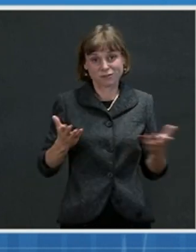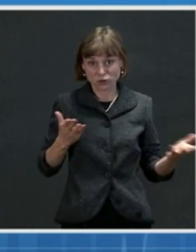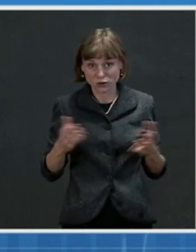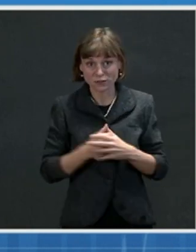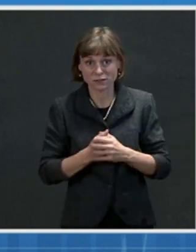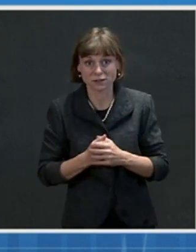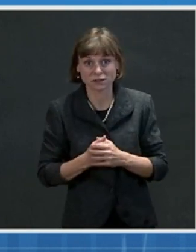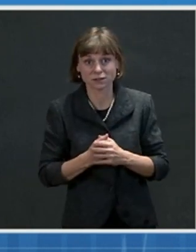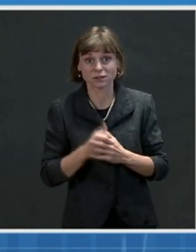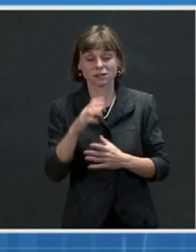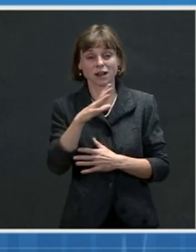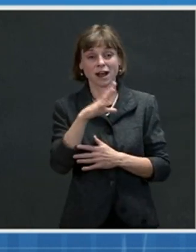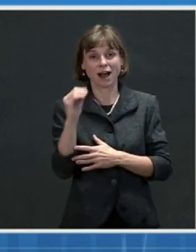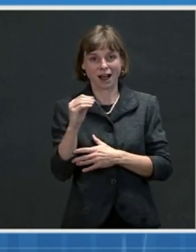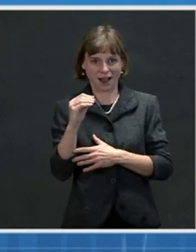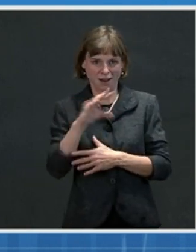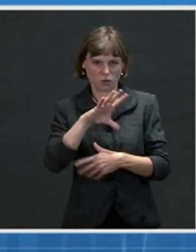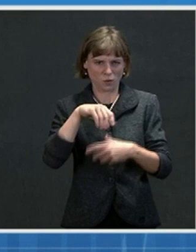responsiveness within the federal government.